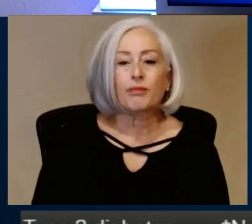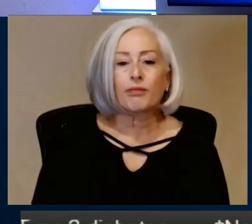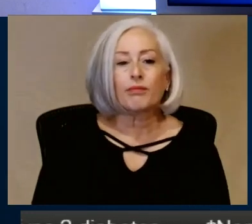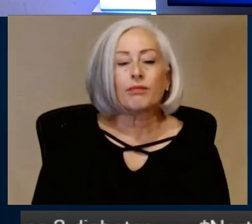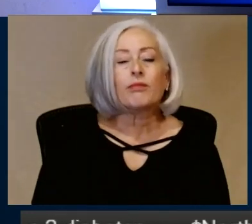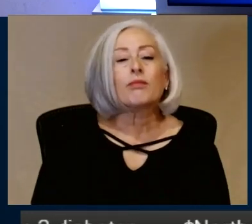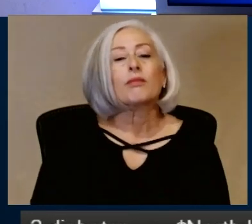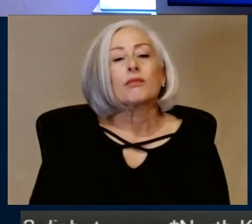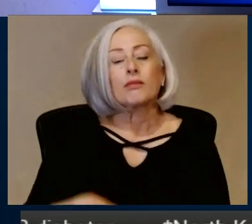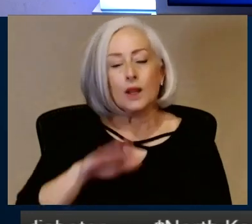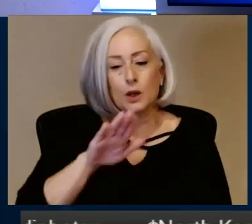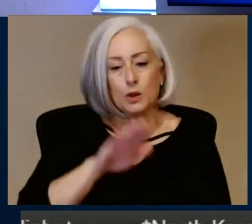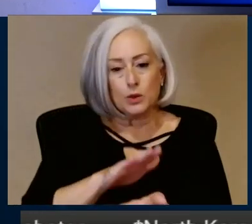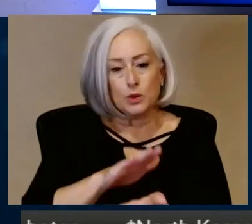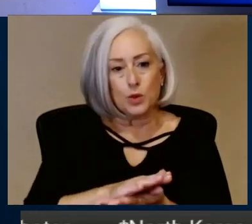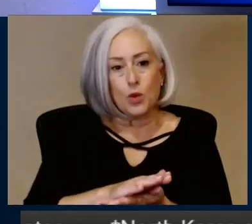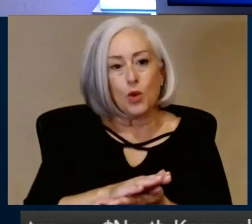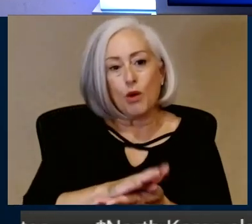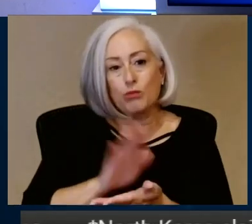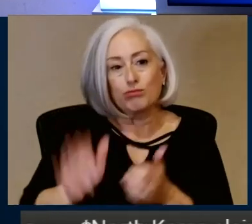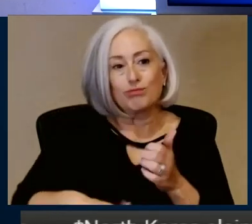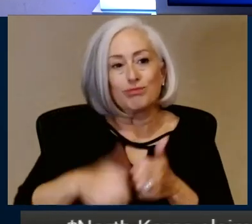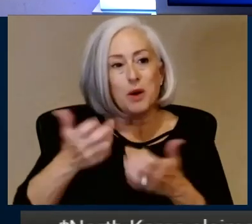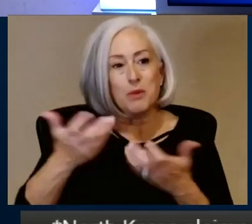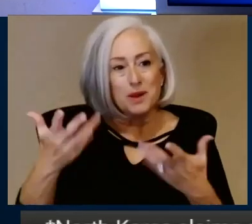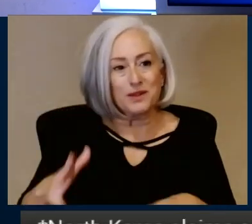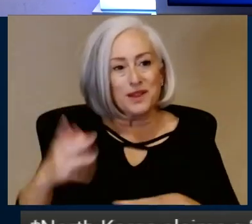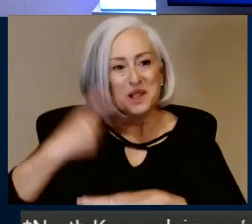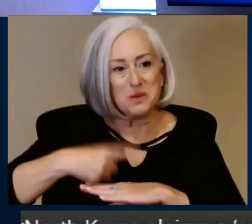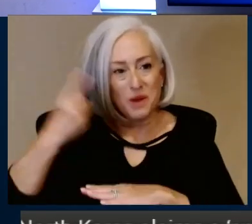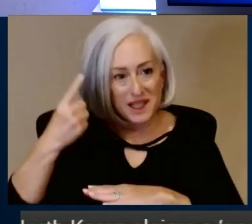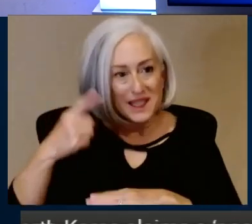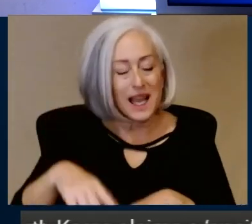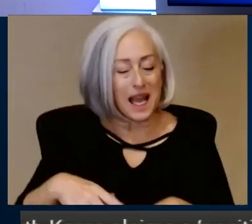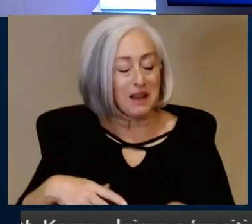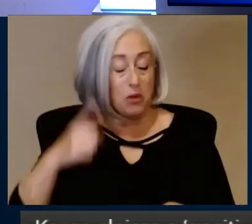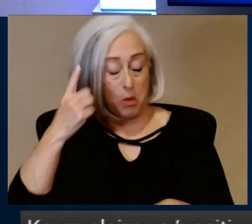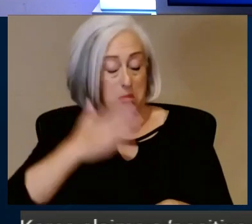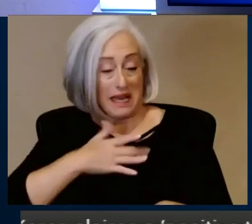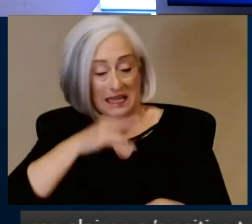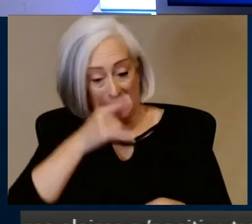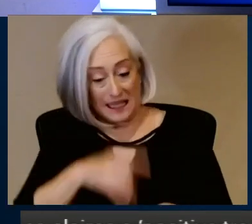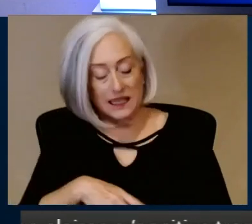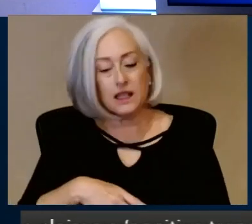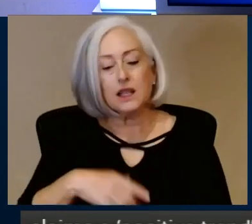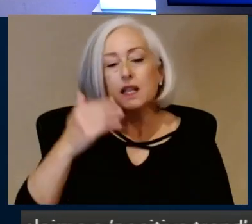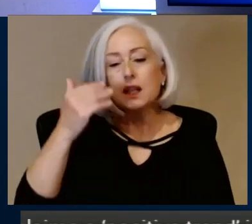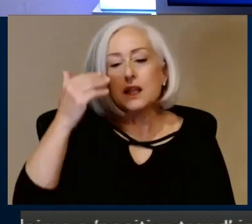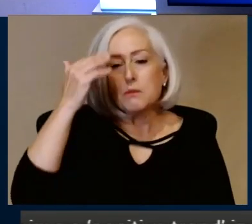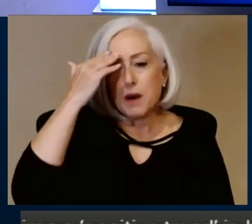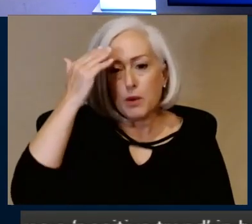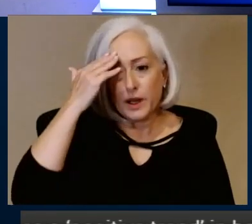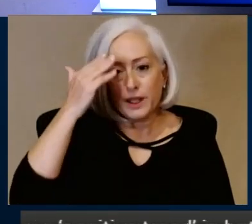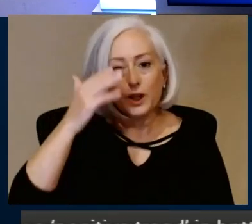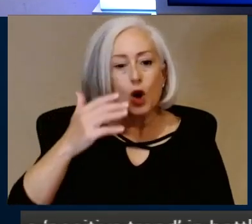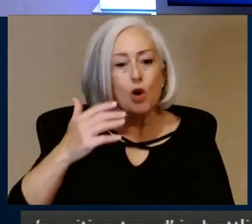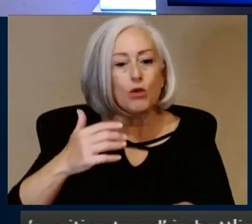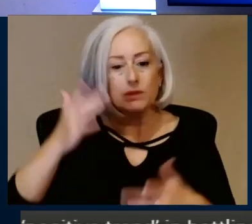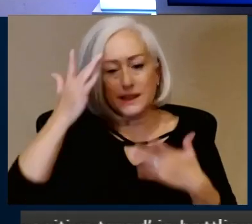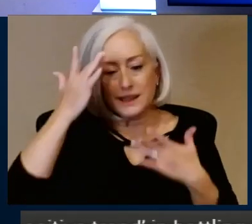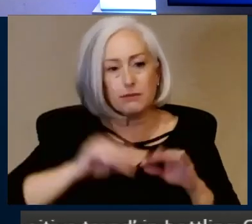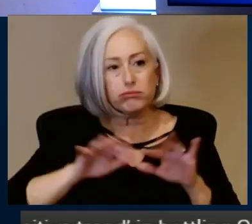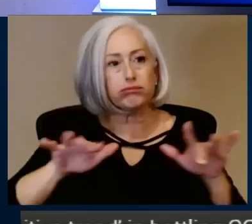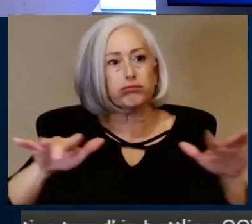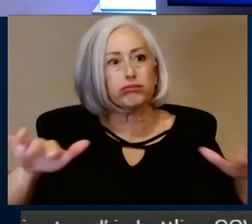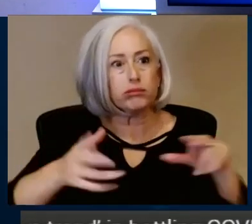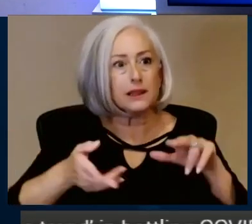about, I know my kids are getting out in a day. So, but as we know, the surge comes through the summer, and then I think every parent wants to try to predict what the next school year is going